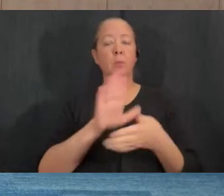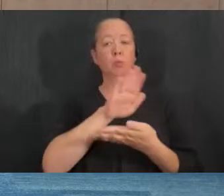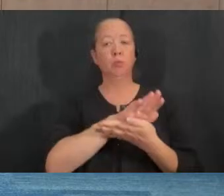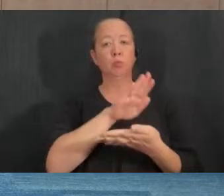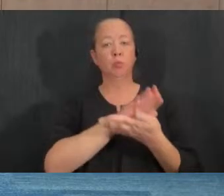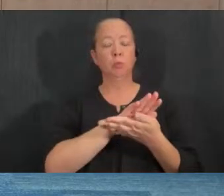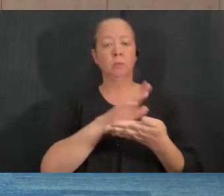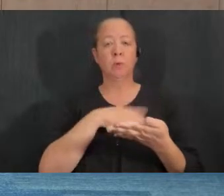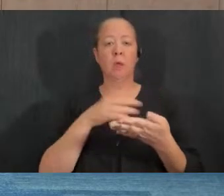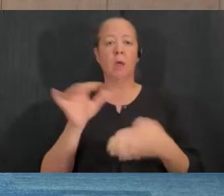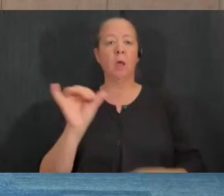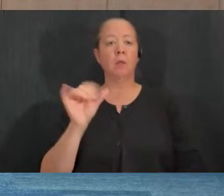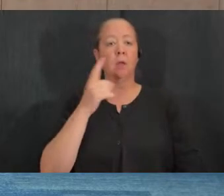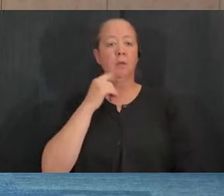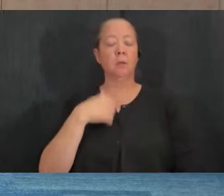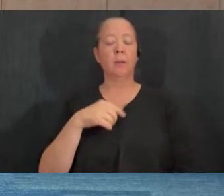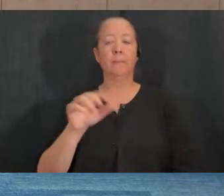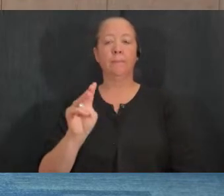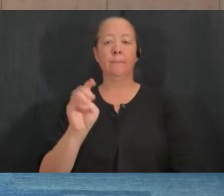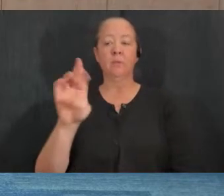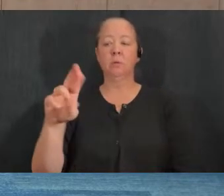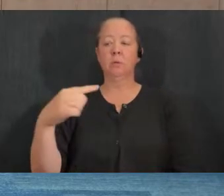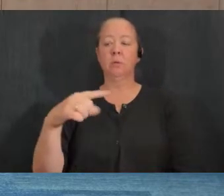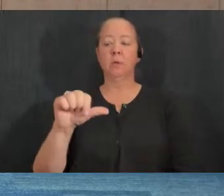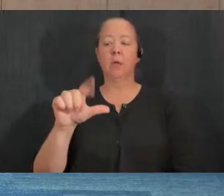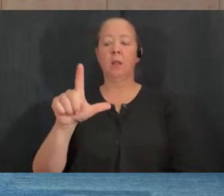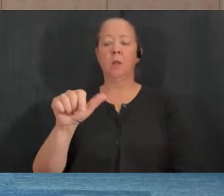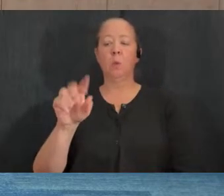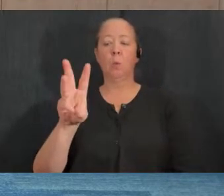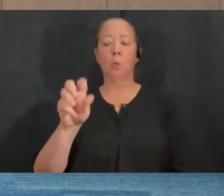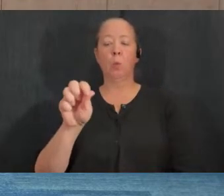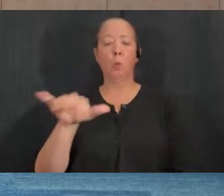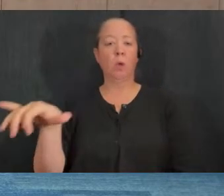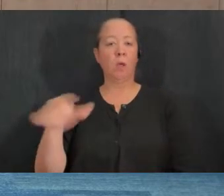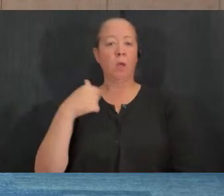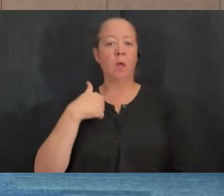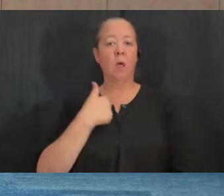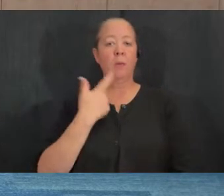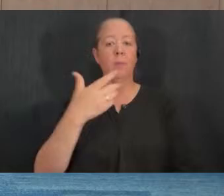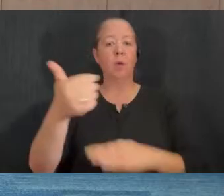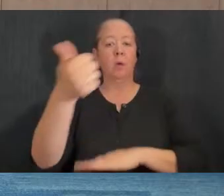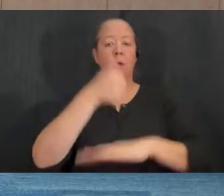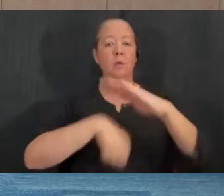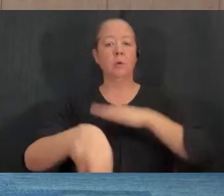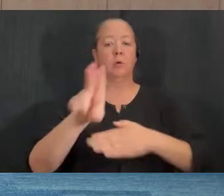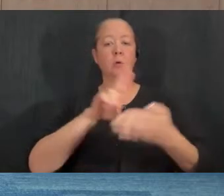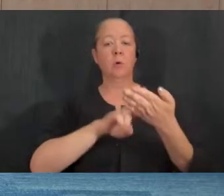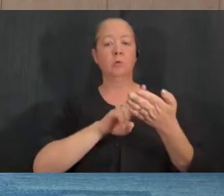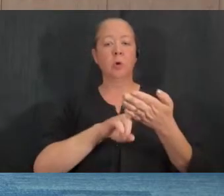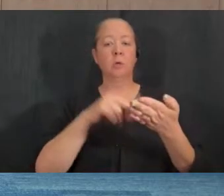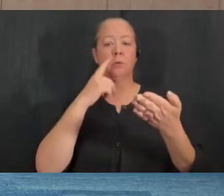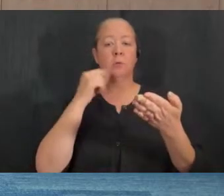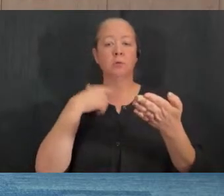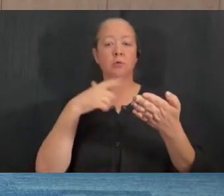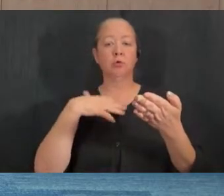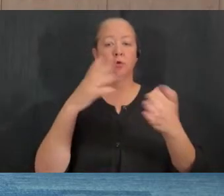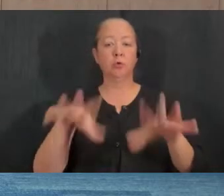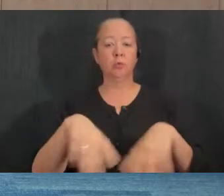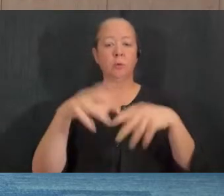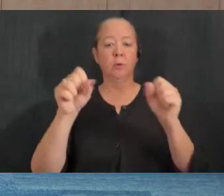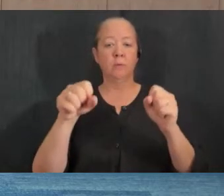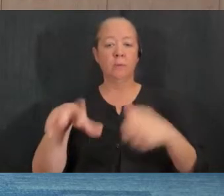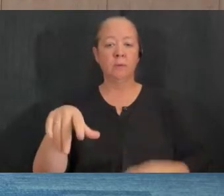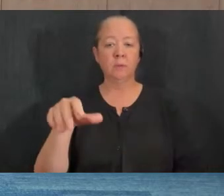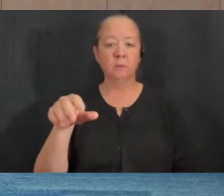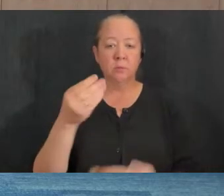I am under contract to purchase the former Walgreens at 6498 Landover Road. And my intent